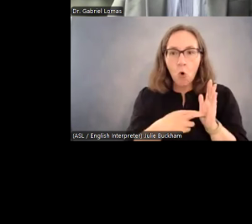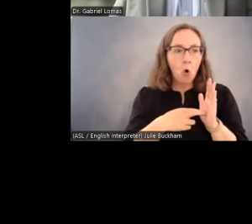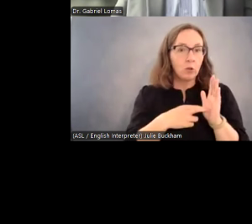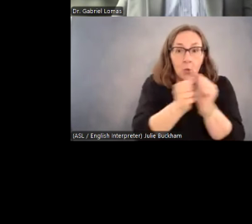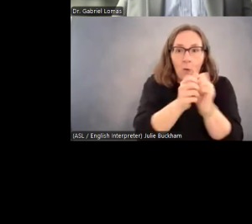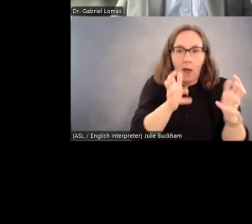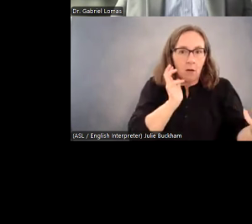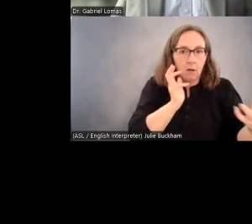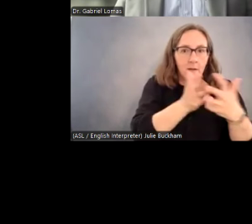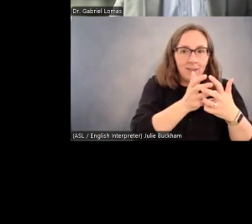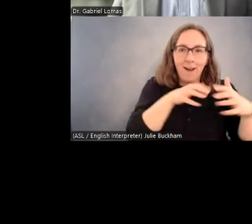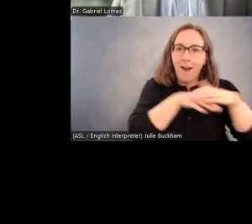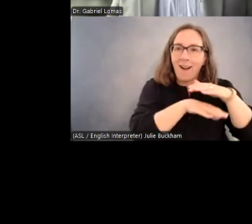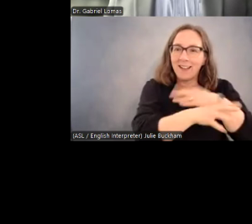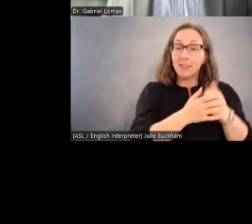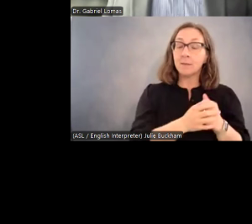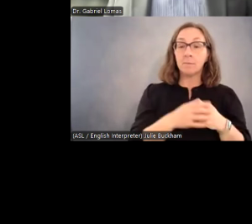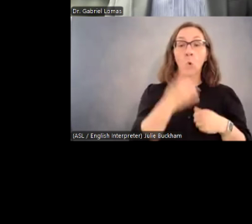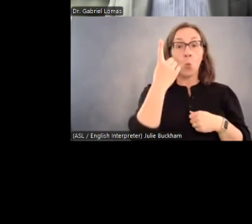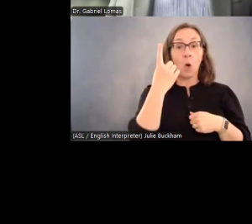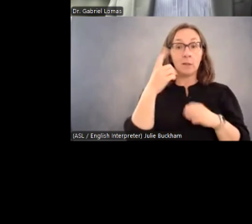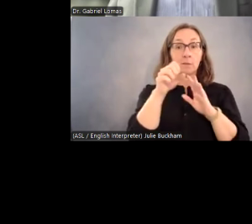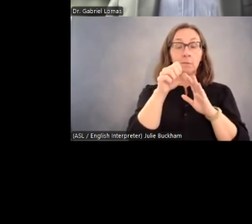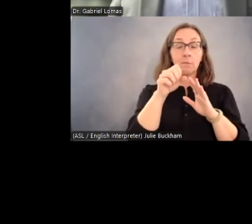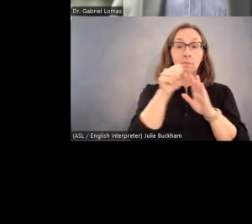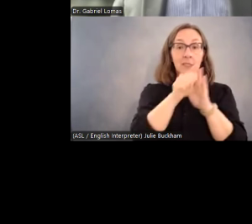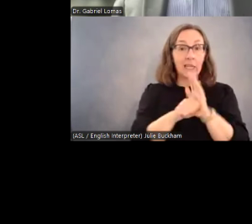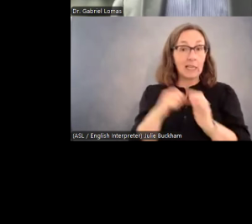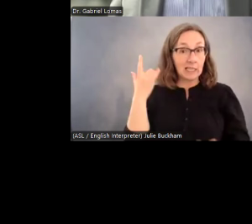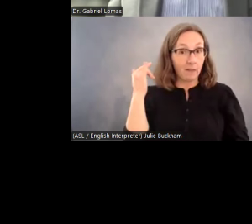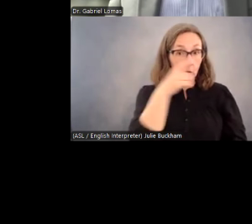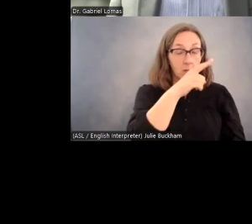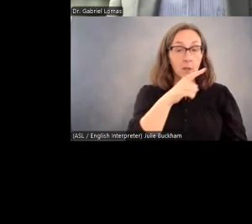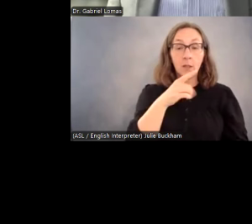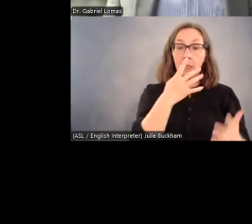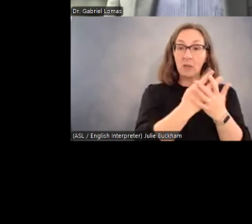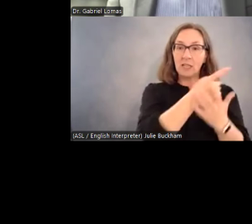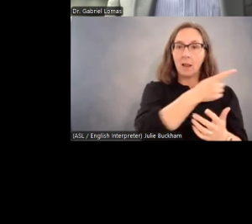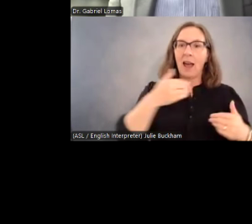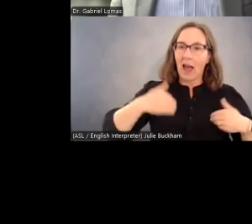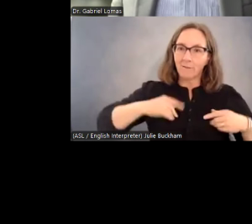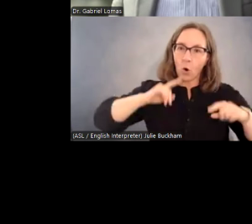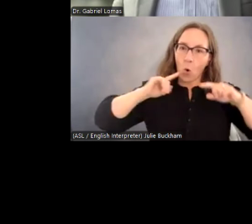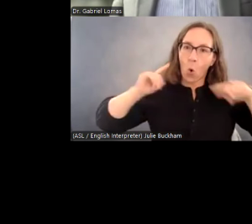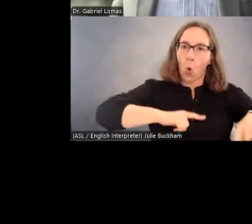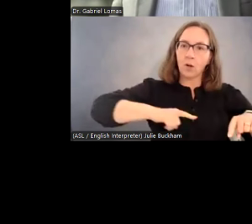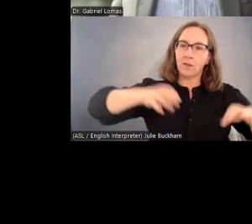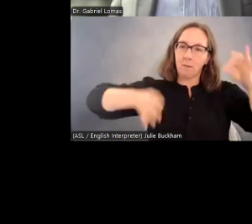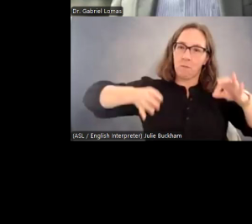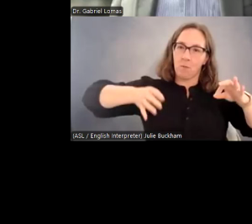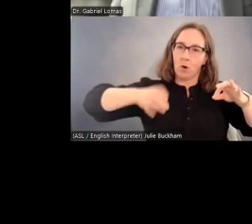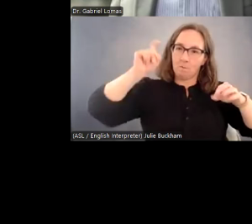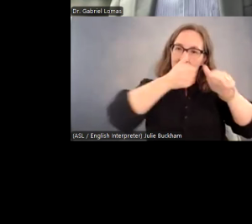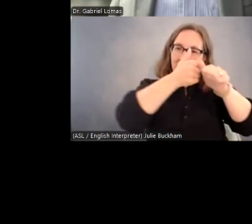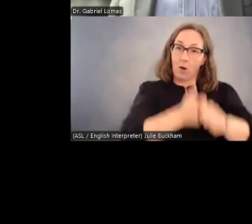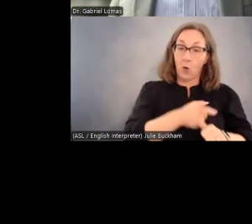accommodations. I'm working with a prison in California that's under a consent decree. The majority of the individuals in their